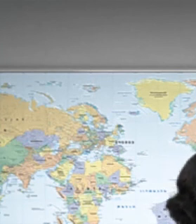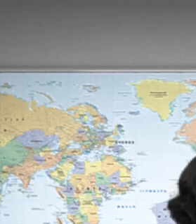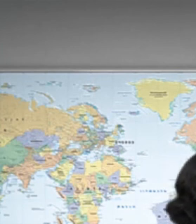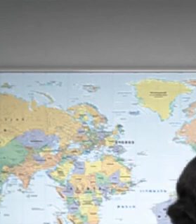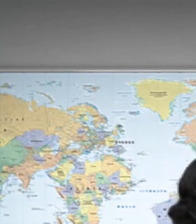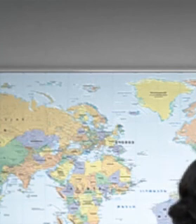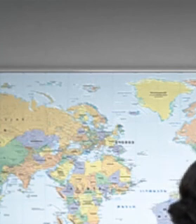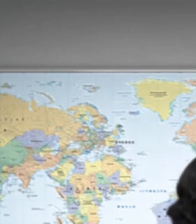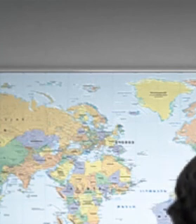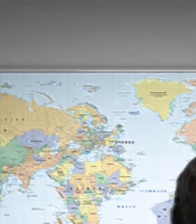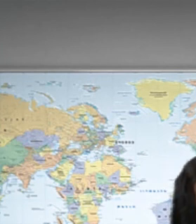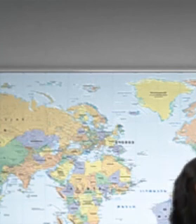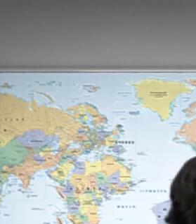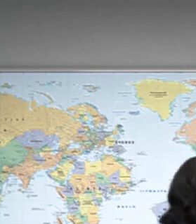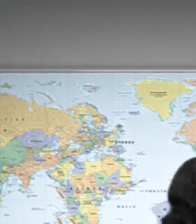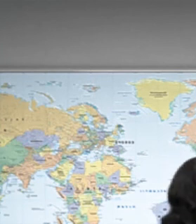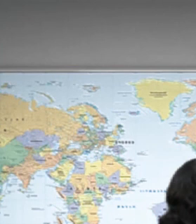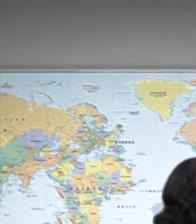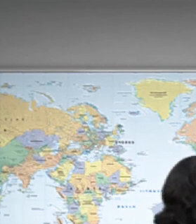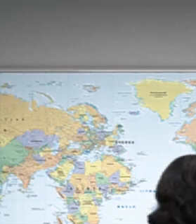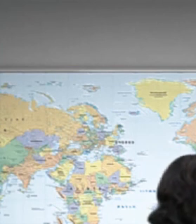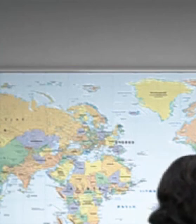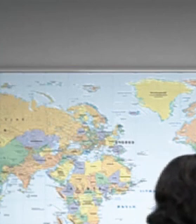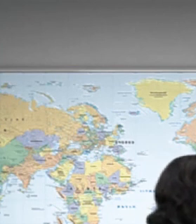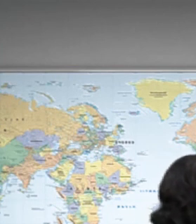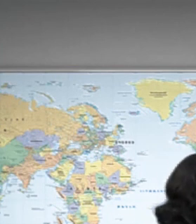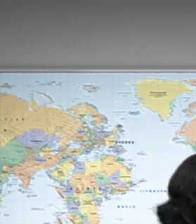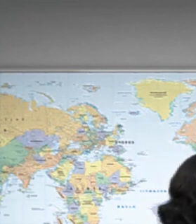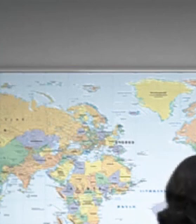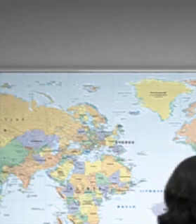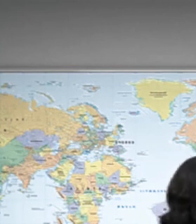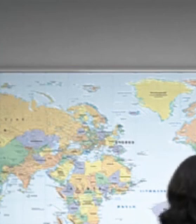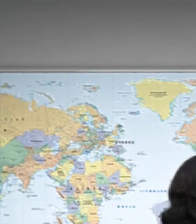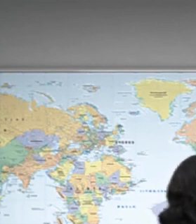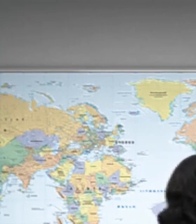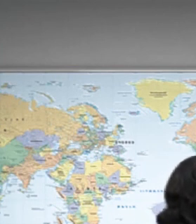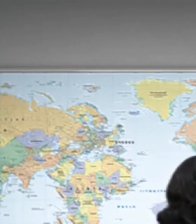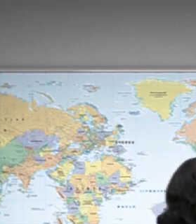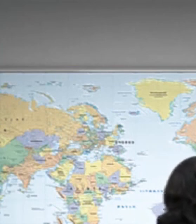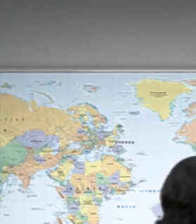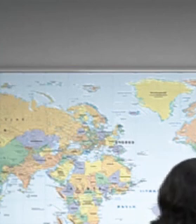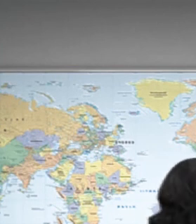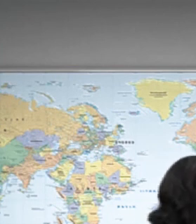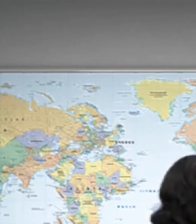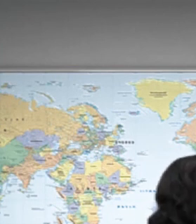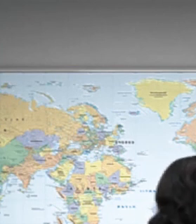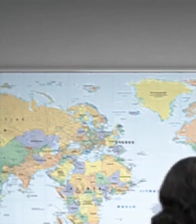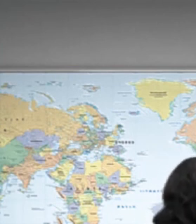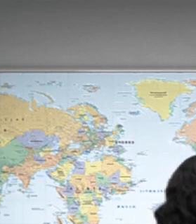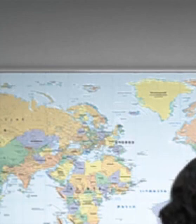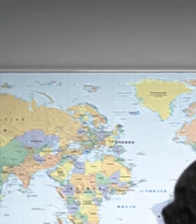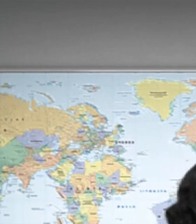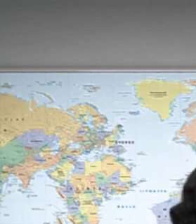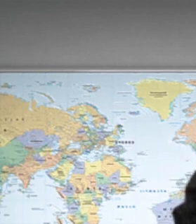I'm very fine. That's it. Who are you? Just introduce yourself to us and just tell me what it is that you've been doing here and